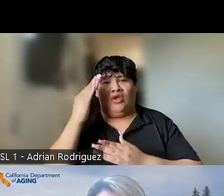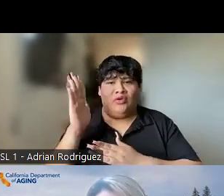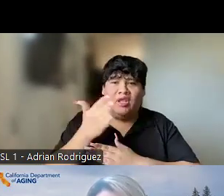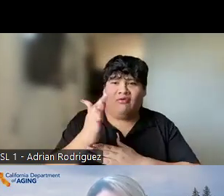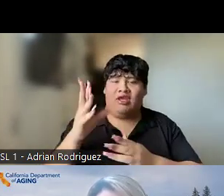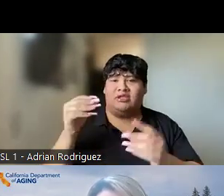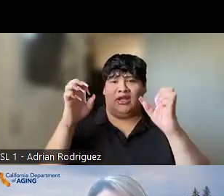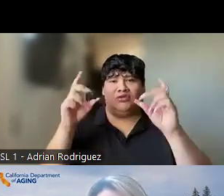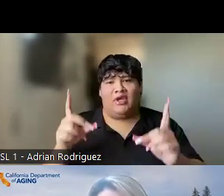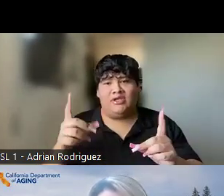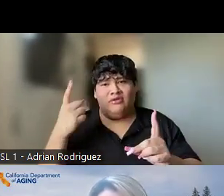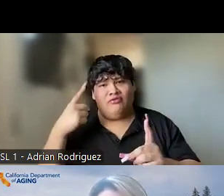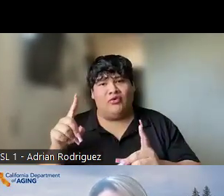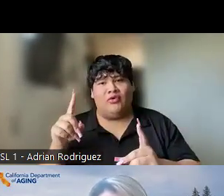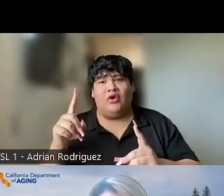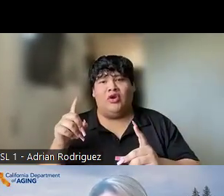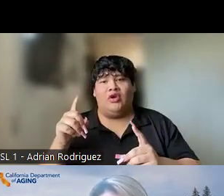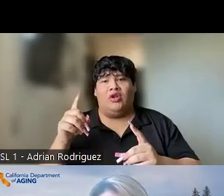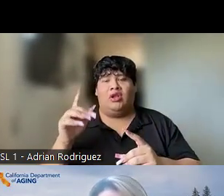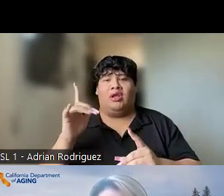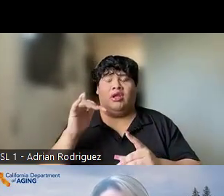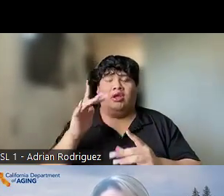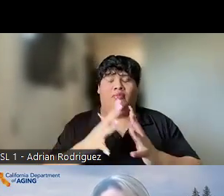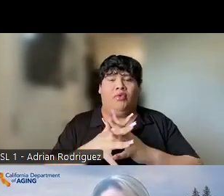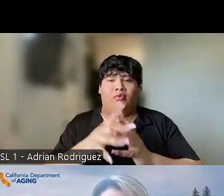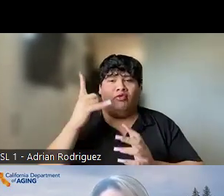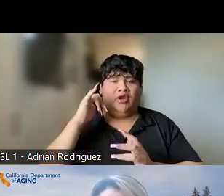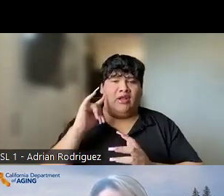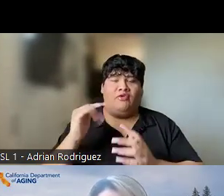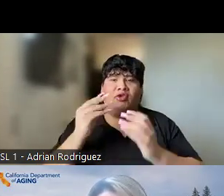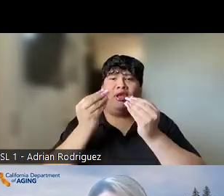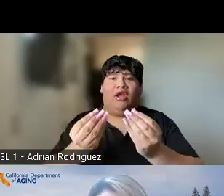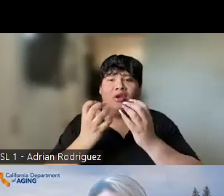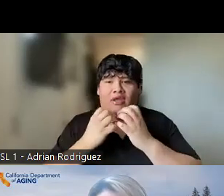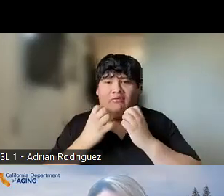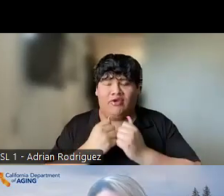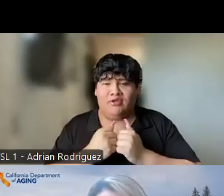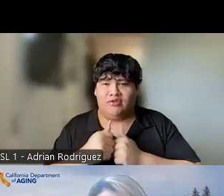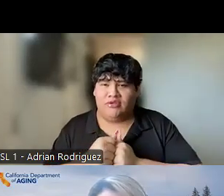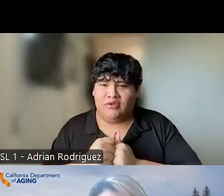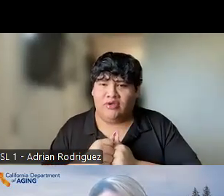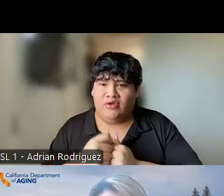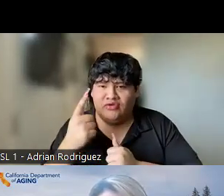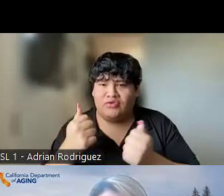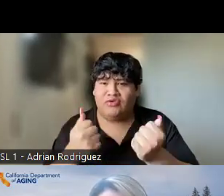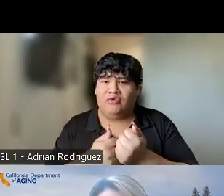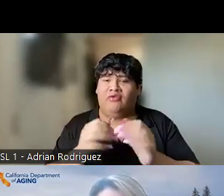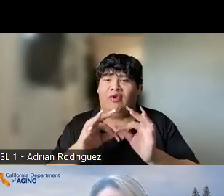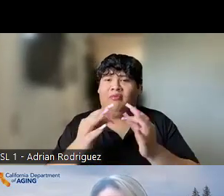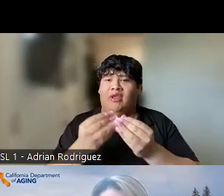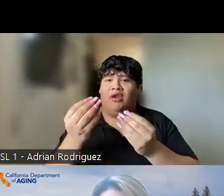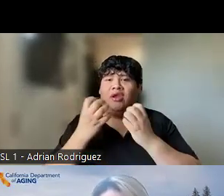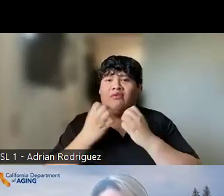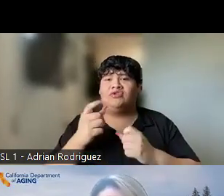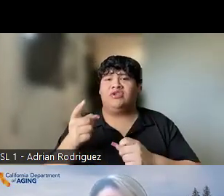educational opportunities for California's caregivers, which is in alignment with the national strategy to support family caregivers.